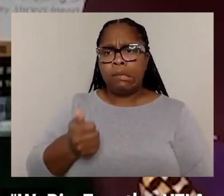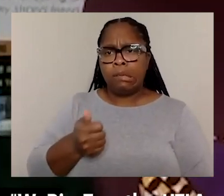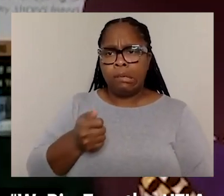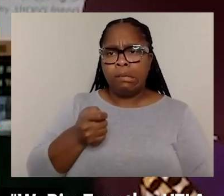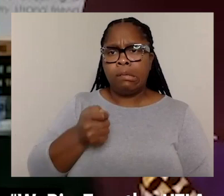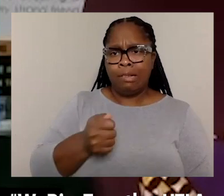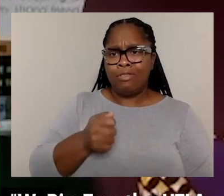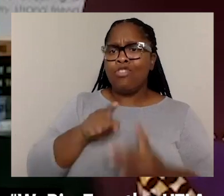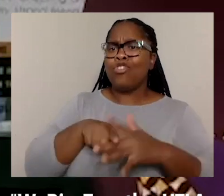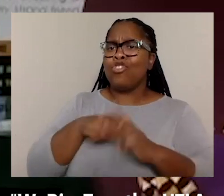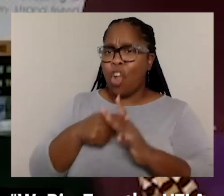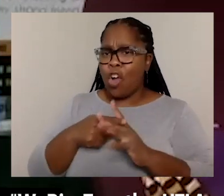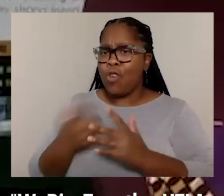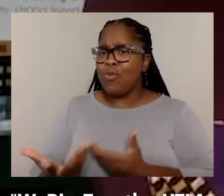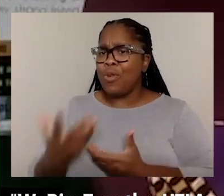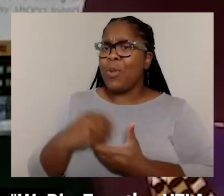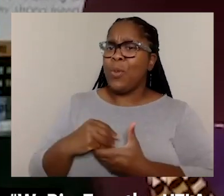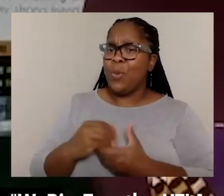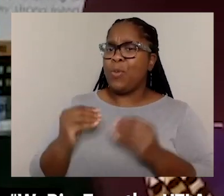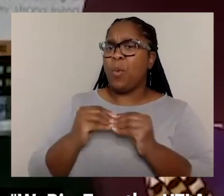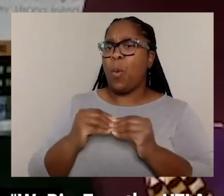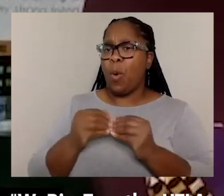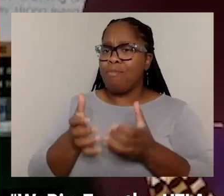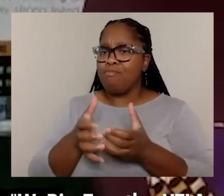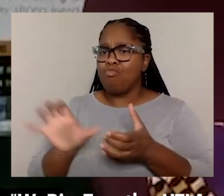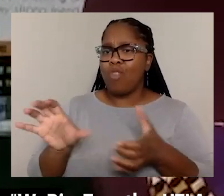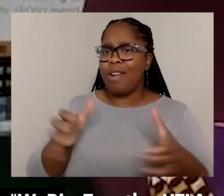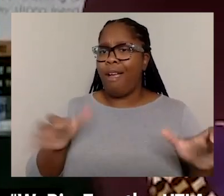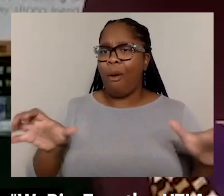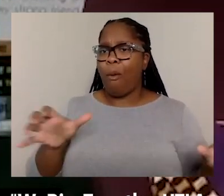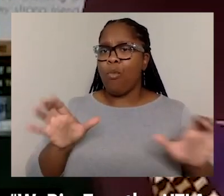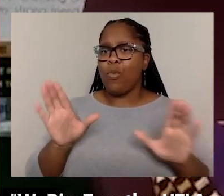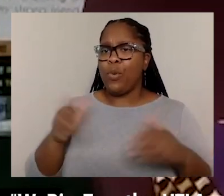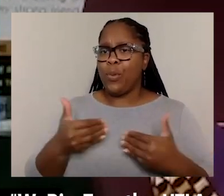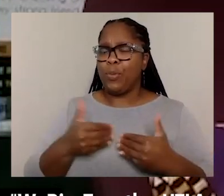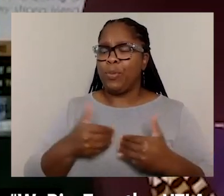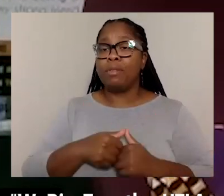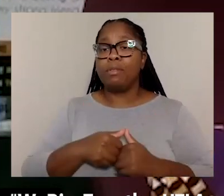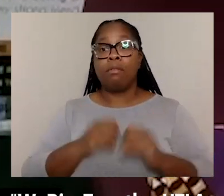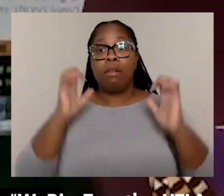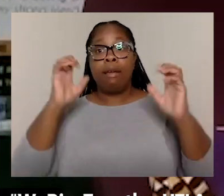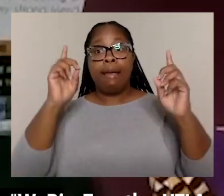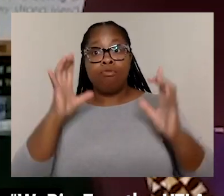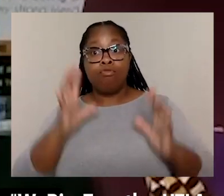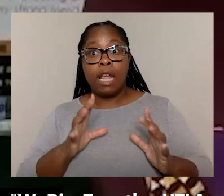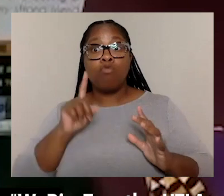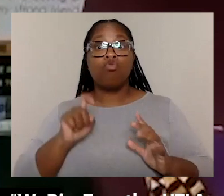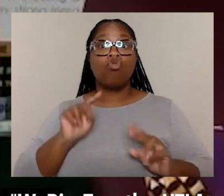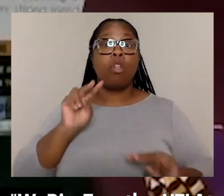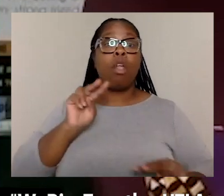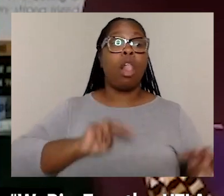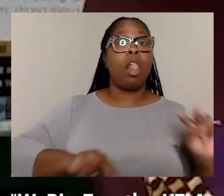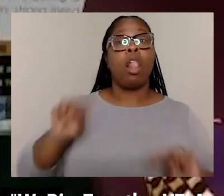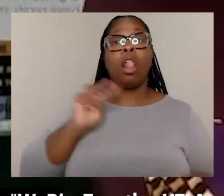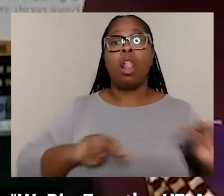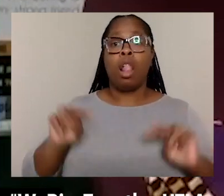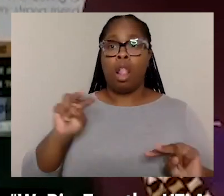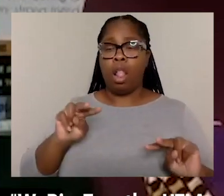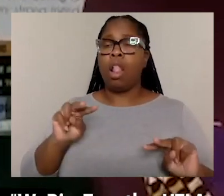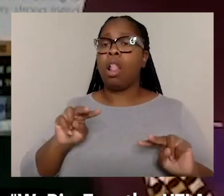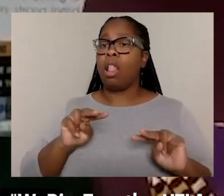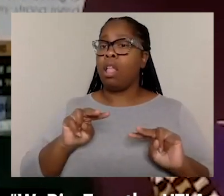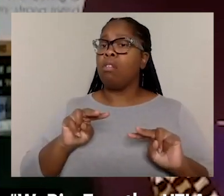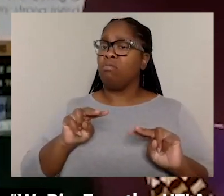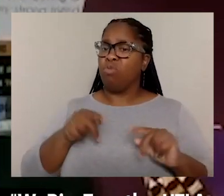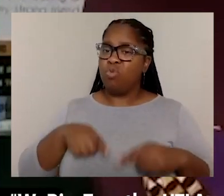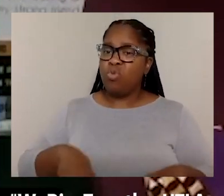daily instruction. Educators should monitor breakout rooms led by a paraprofessional throughout